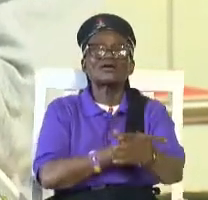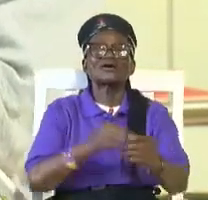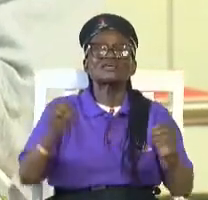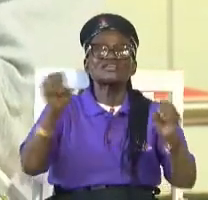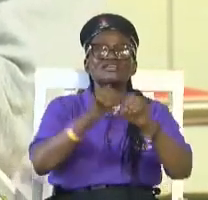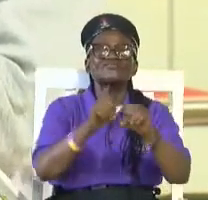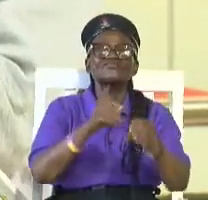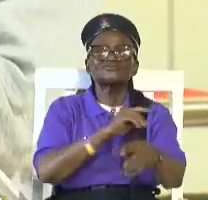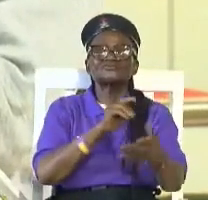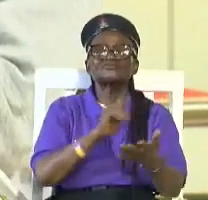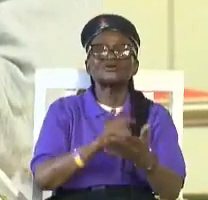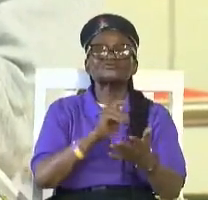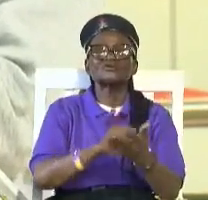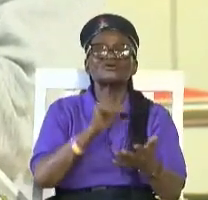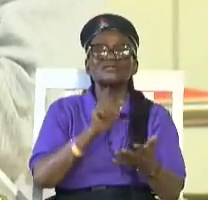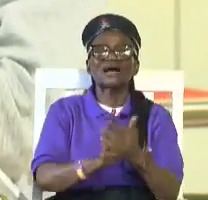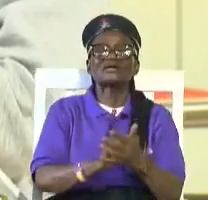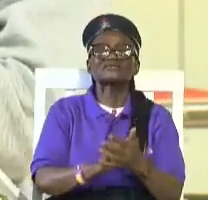doctor